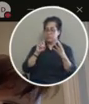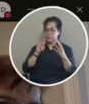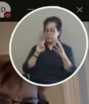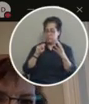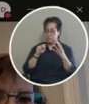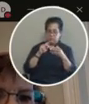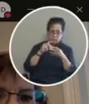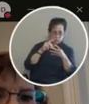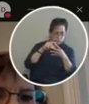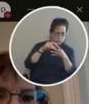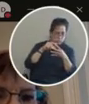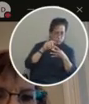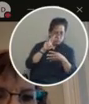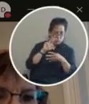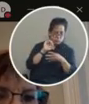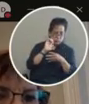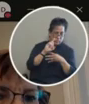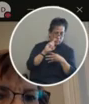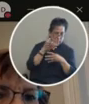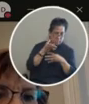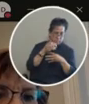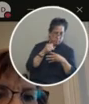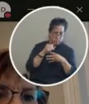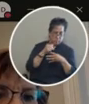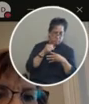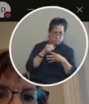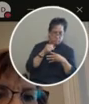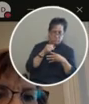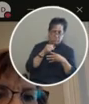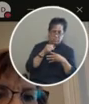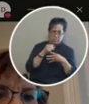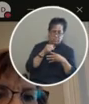Mr. Dayu. Are you on the line?